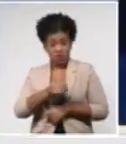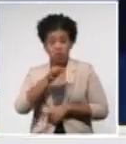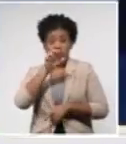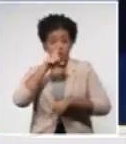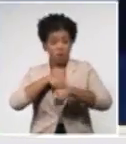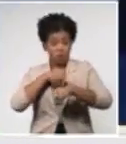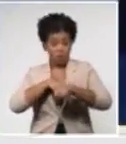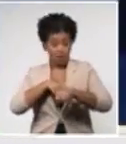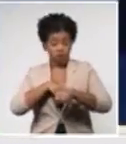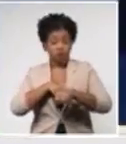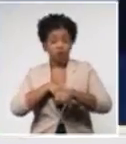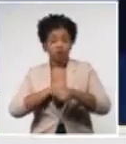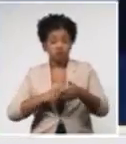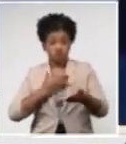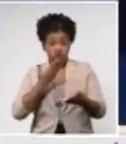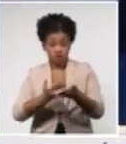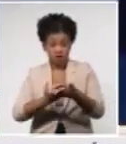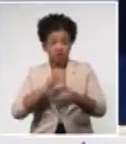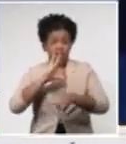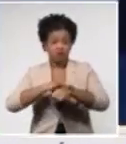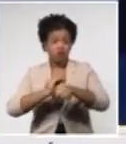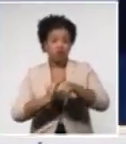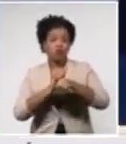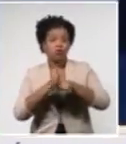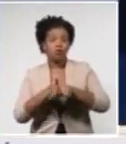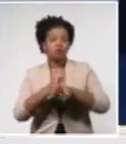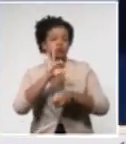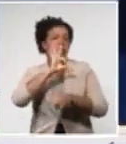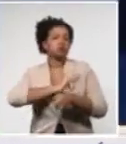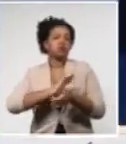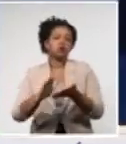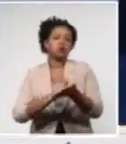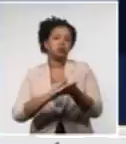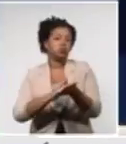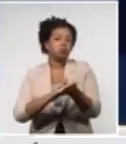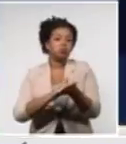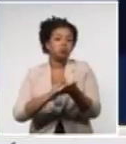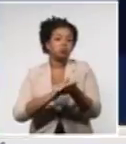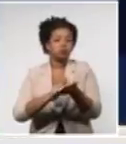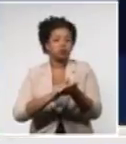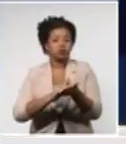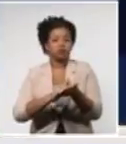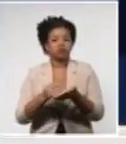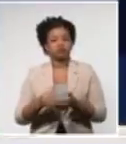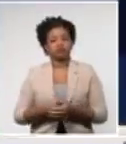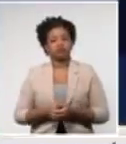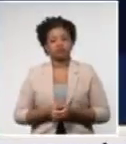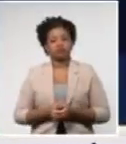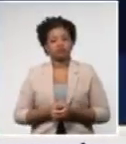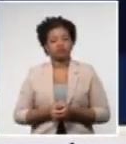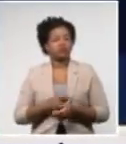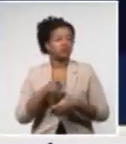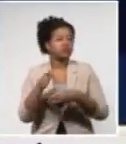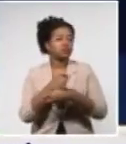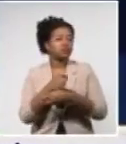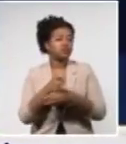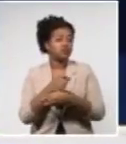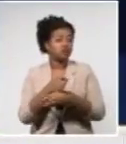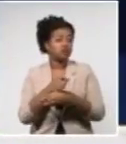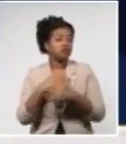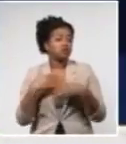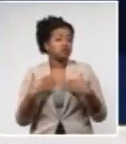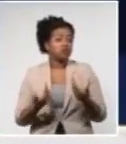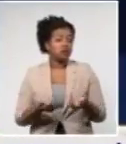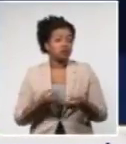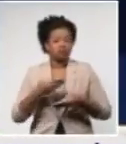of the 15 cases diagnosed yesterday were asymptomatic, and this makes that in the evolution of the